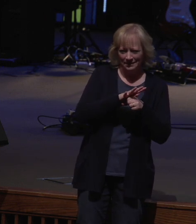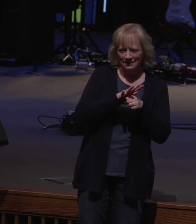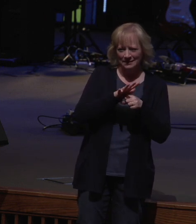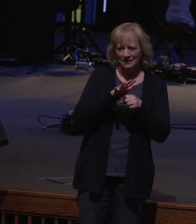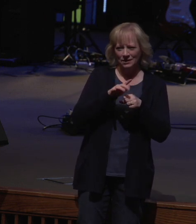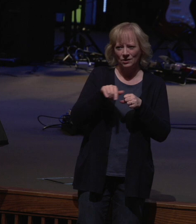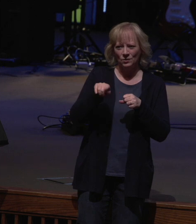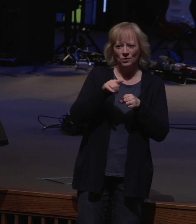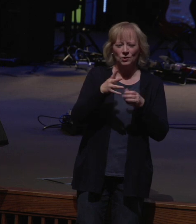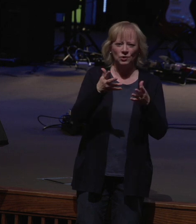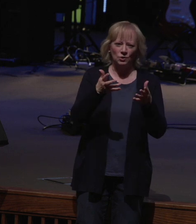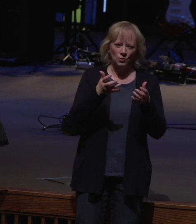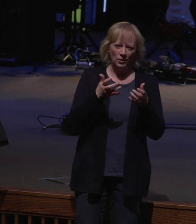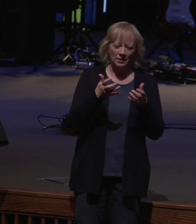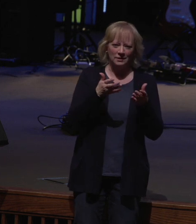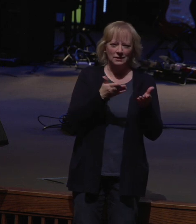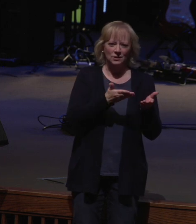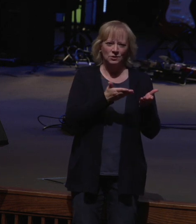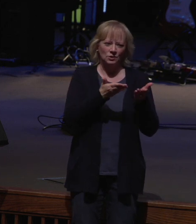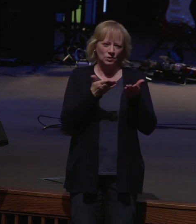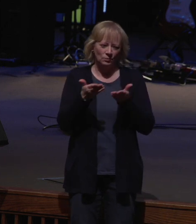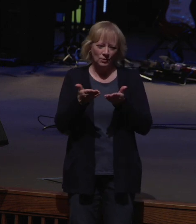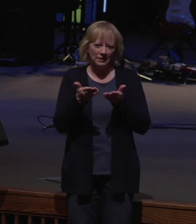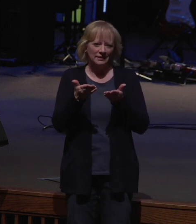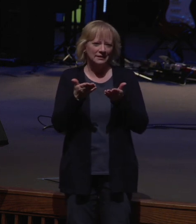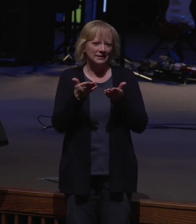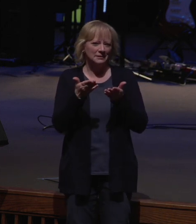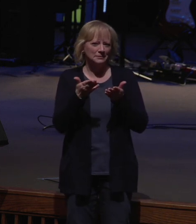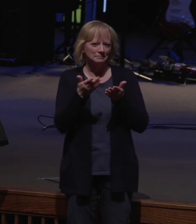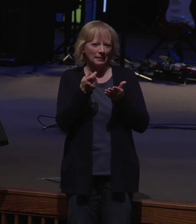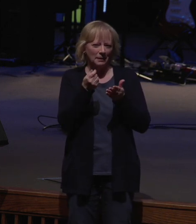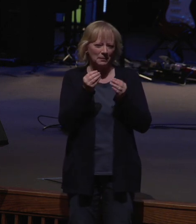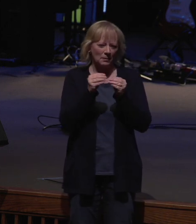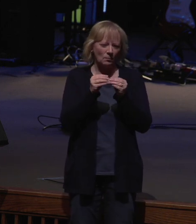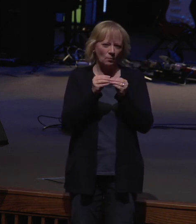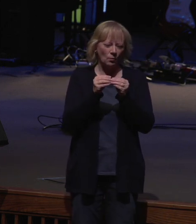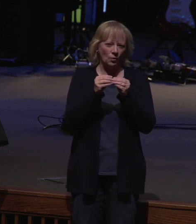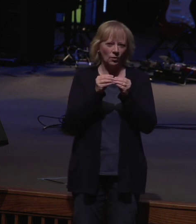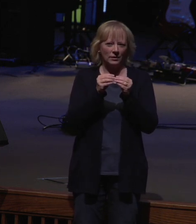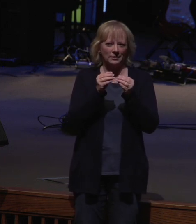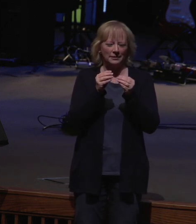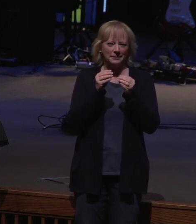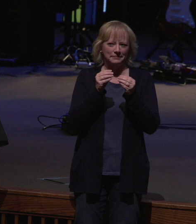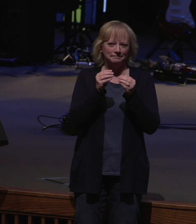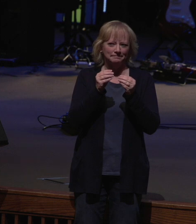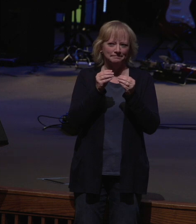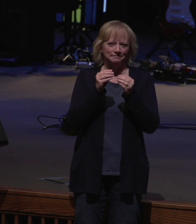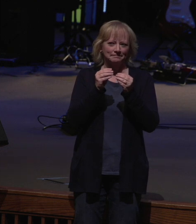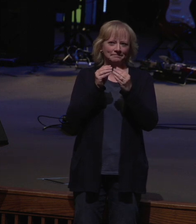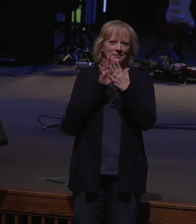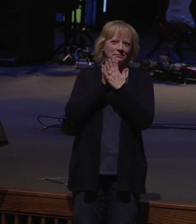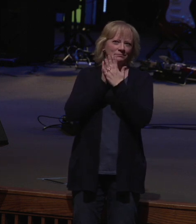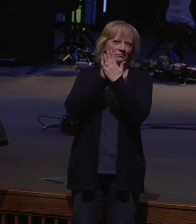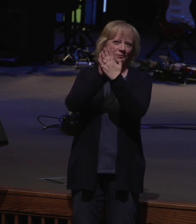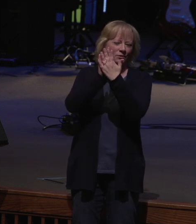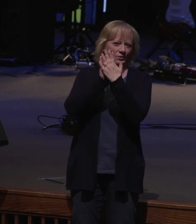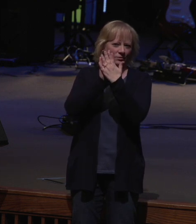that you would like to bring a little more in line with what Jesus has asked of you